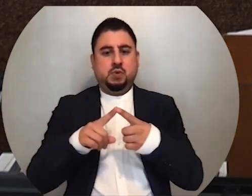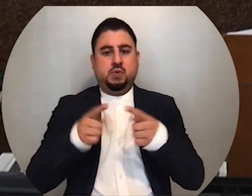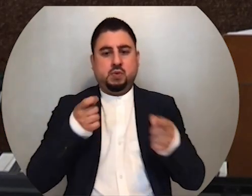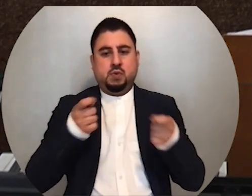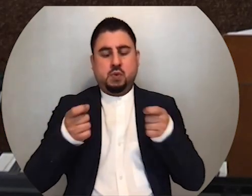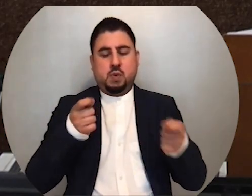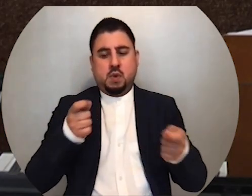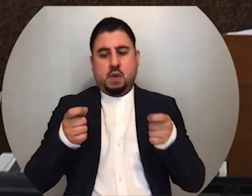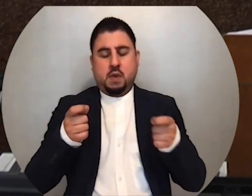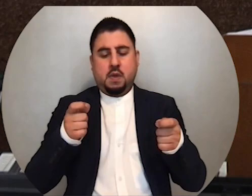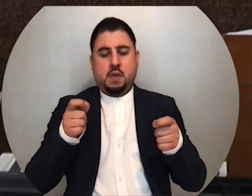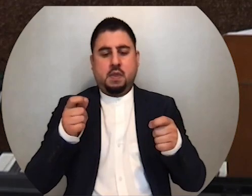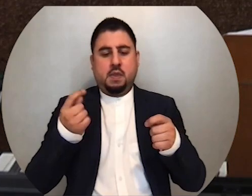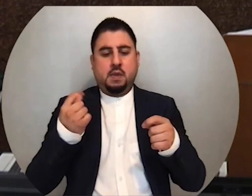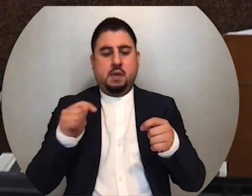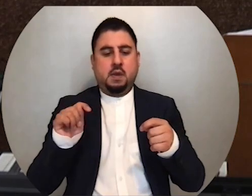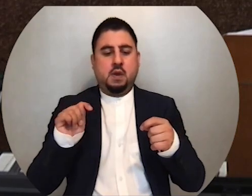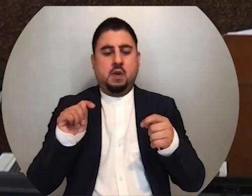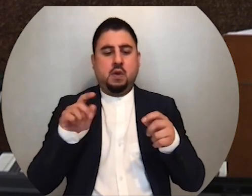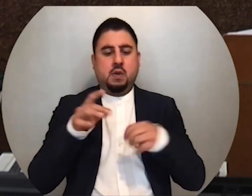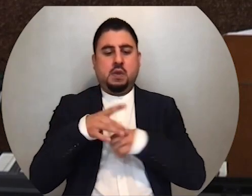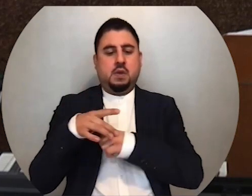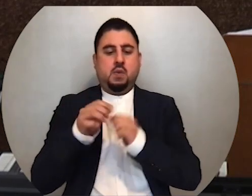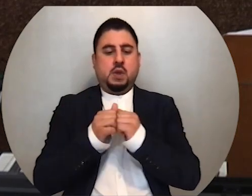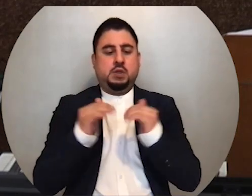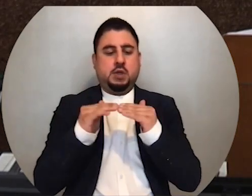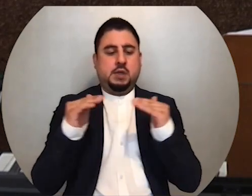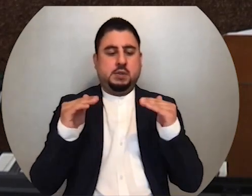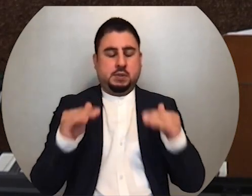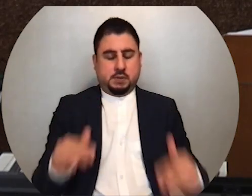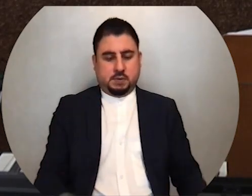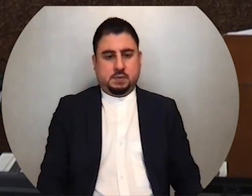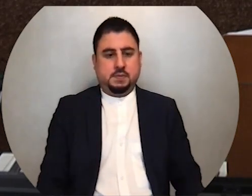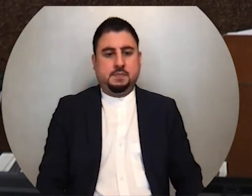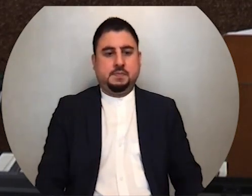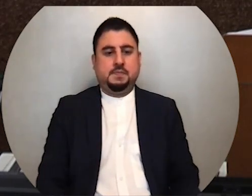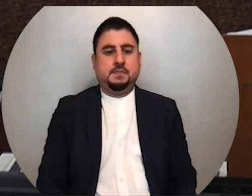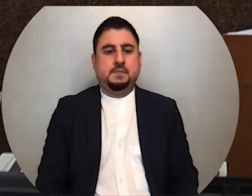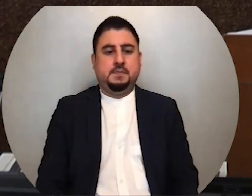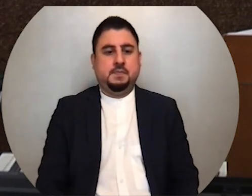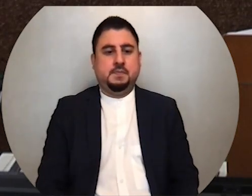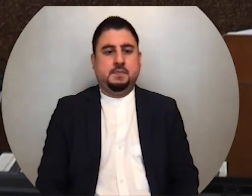to rule the earth with